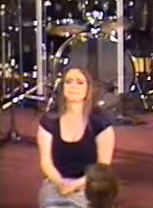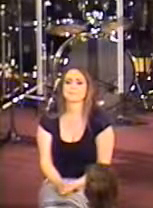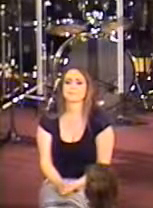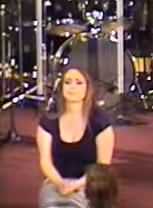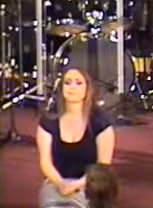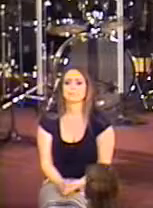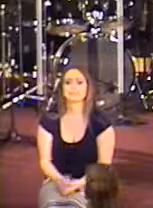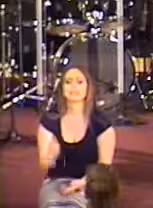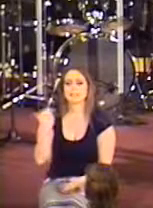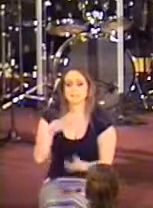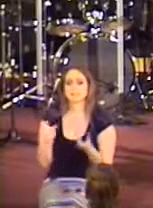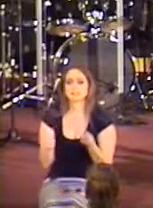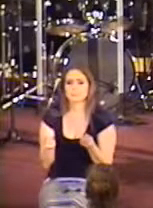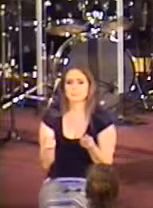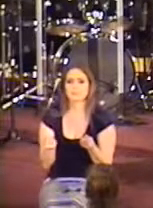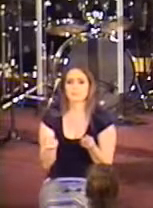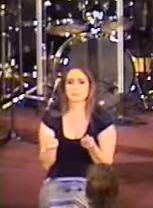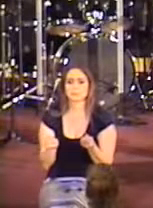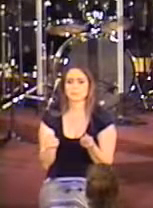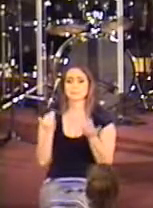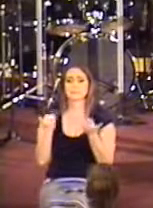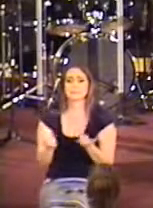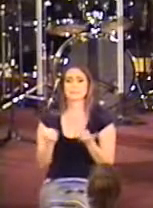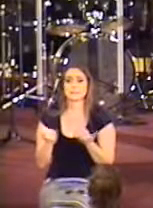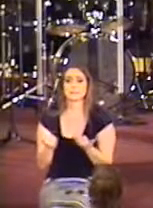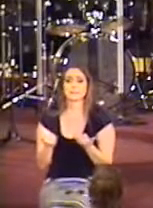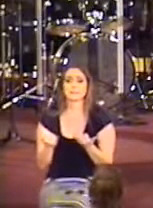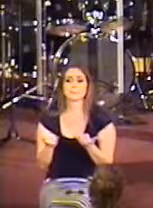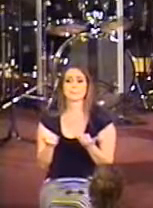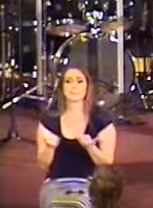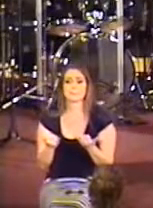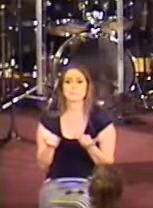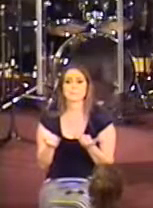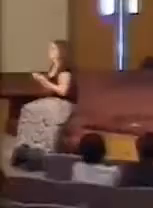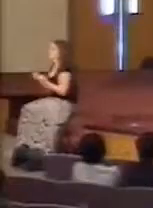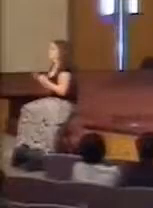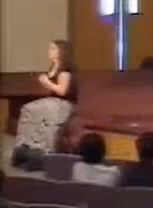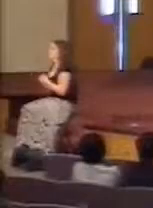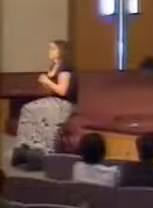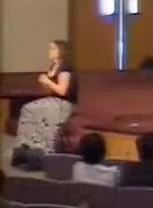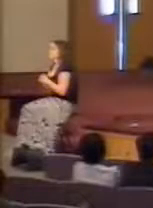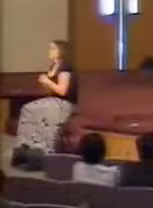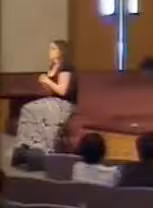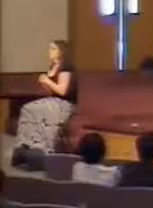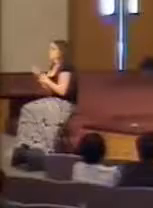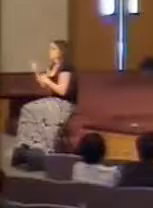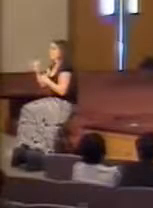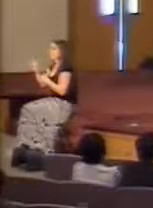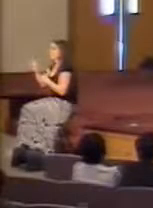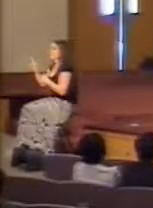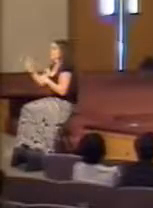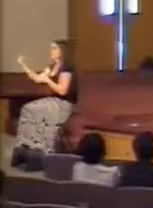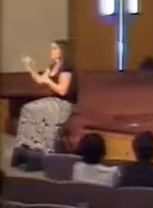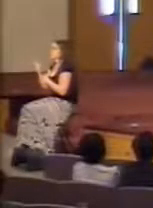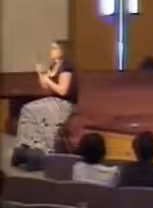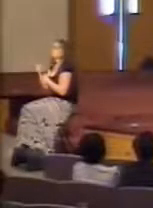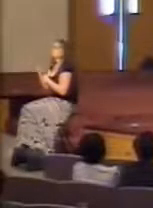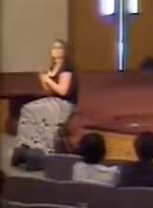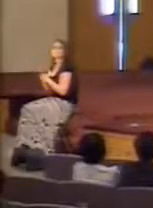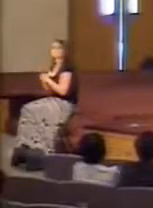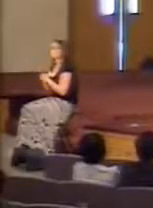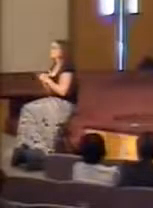he'll do. So today, as the band comes up, as the men go out